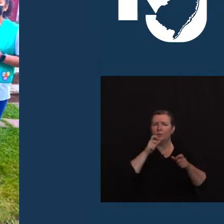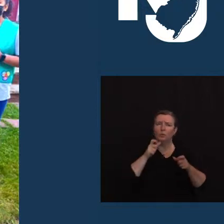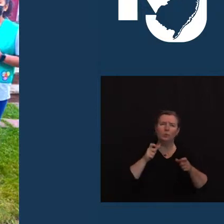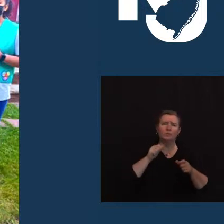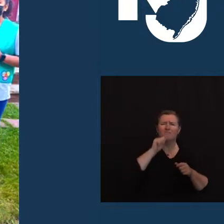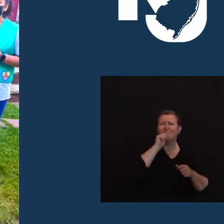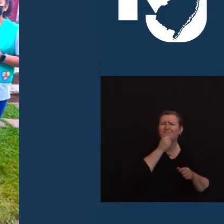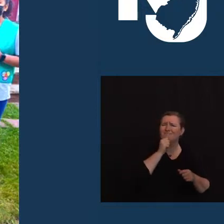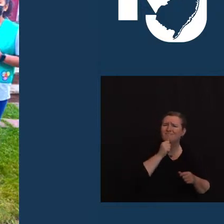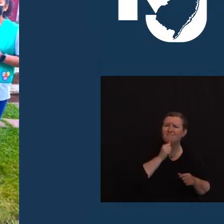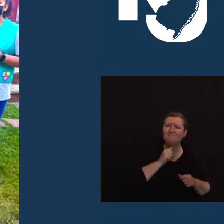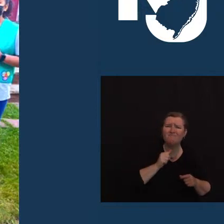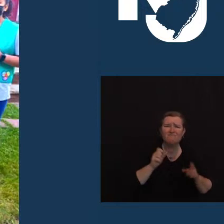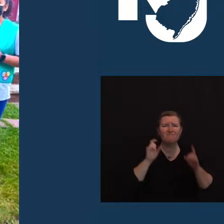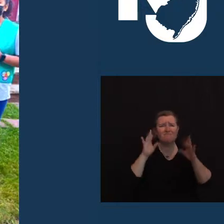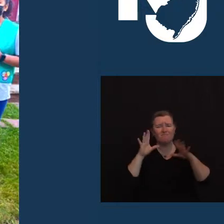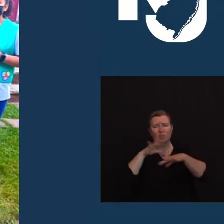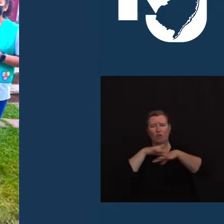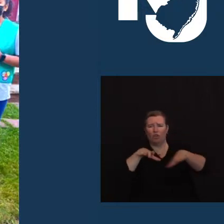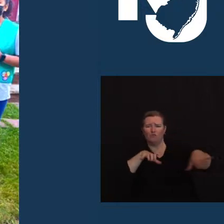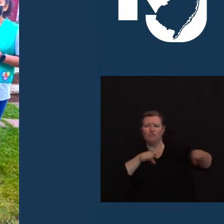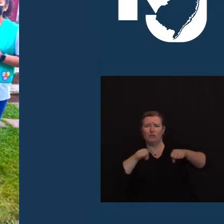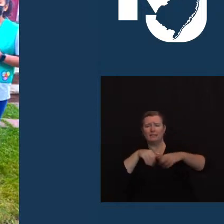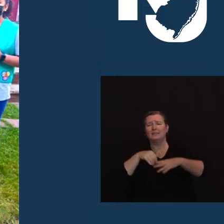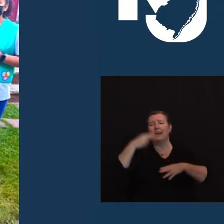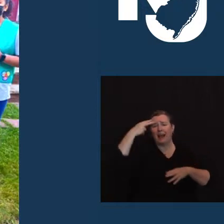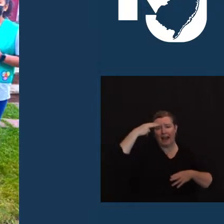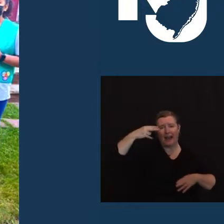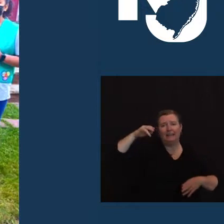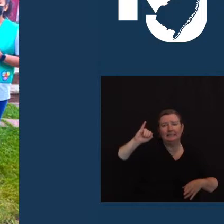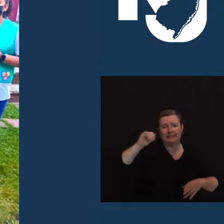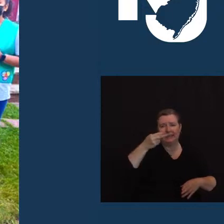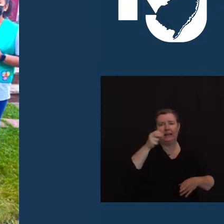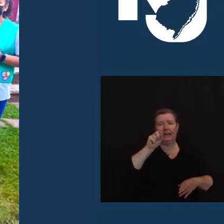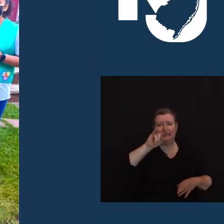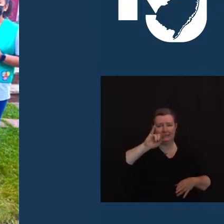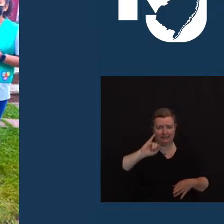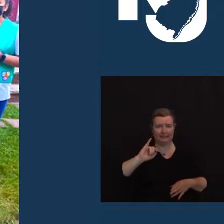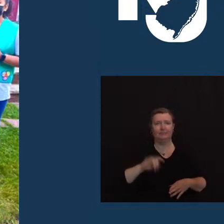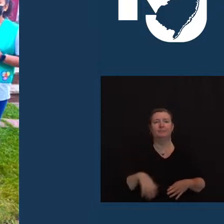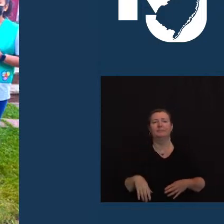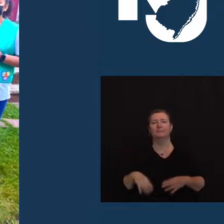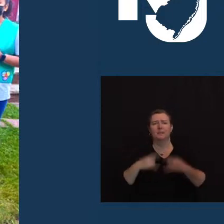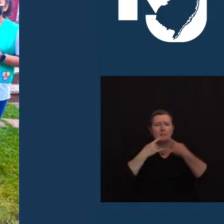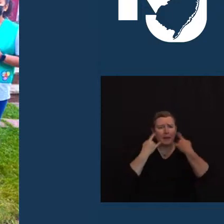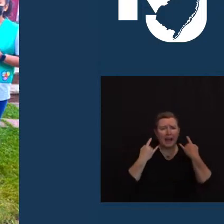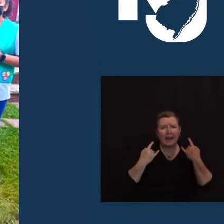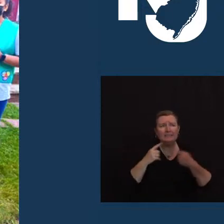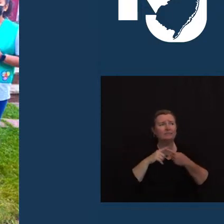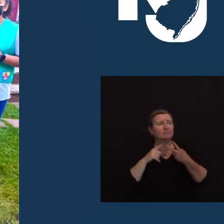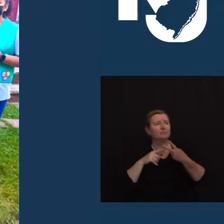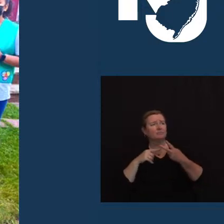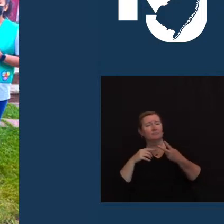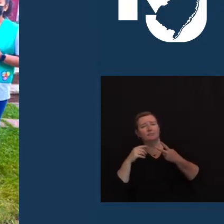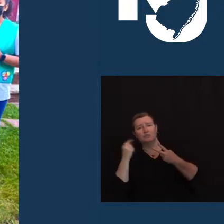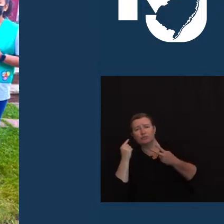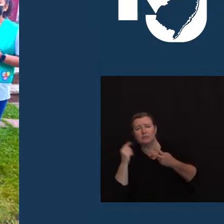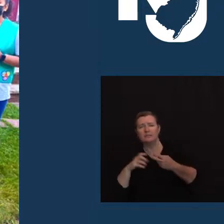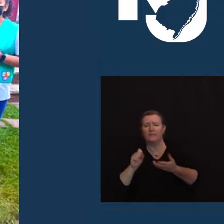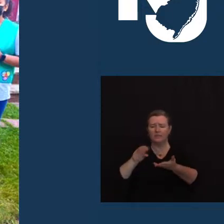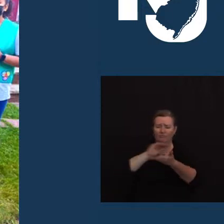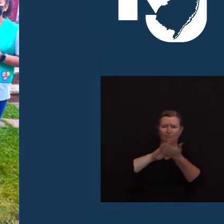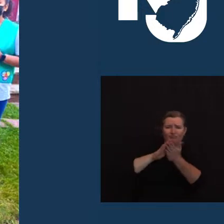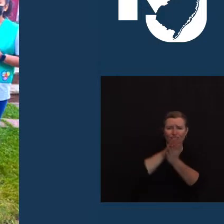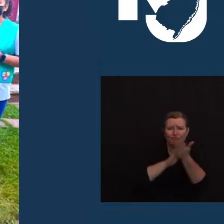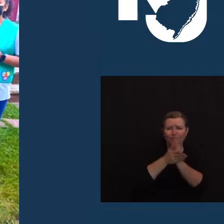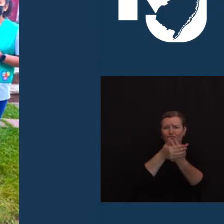toothbrushes and toothpaste. Moreover, they received a bronze award for their service project. I want to thank Mayor Janice Kovach, dear